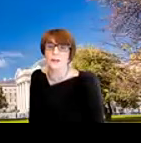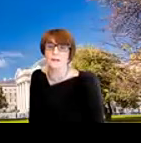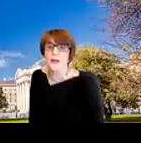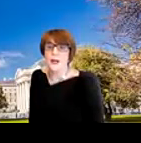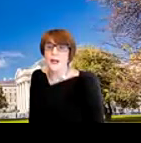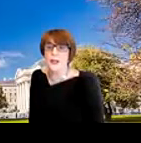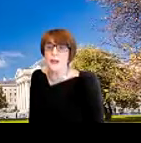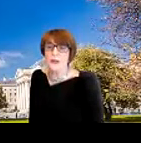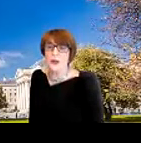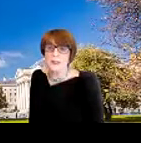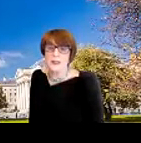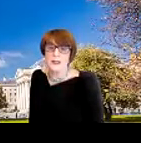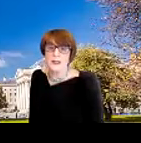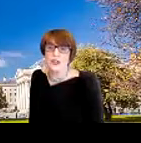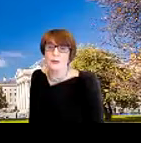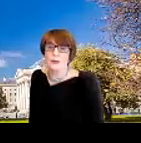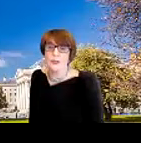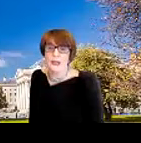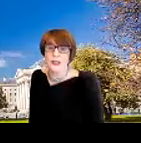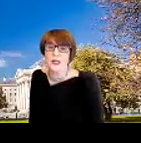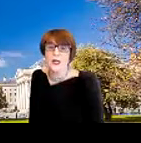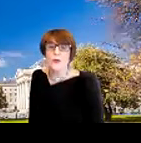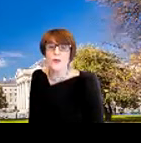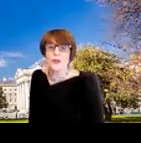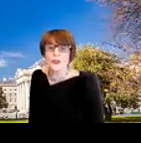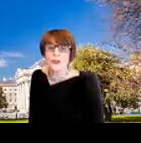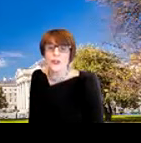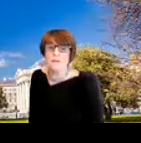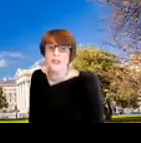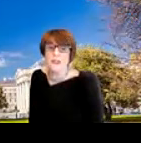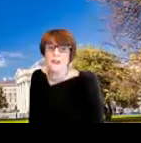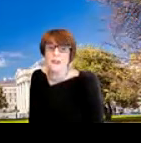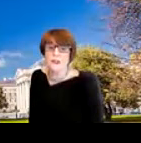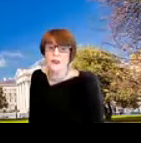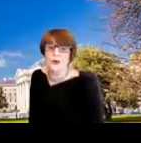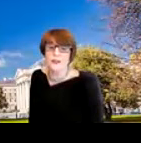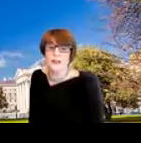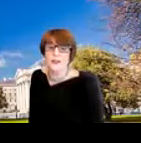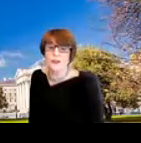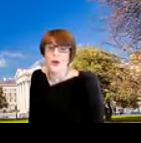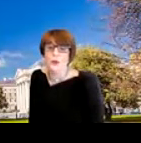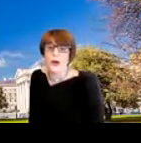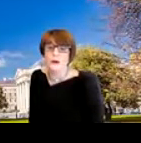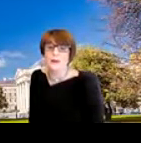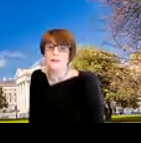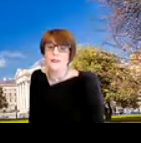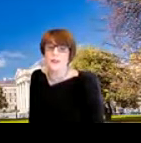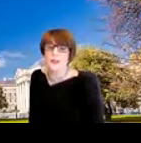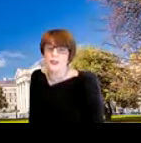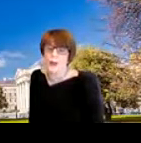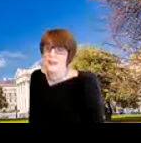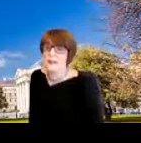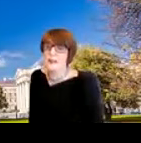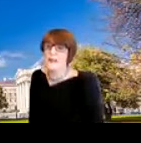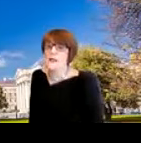population. In terms of hospitalization and mortality, we know that 13 participants with COVID symptoms were admitted